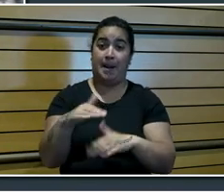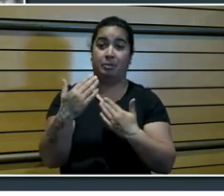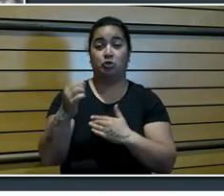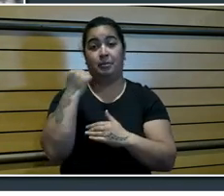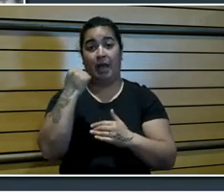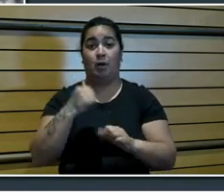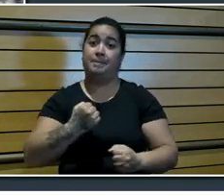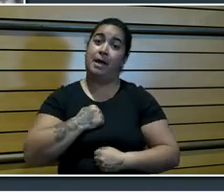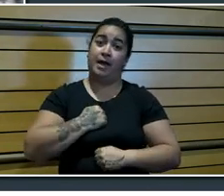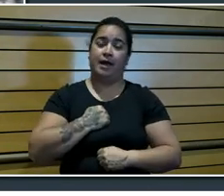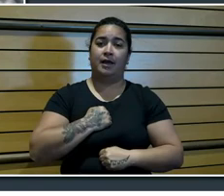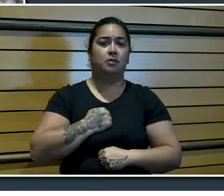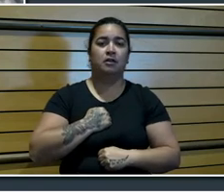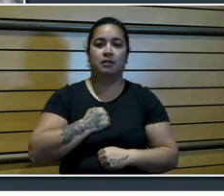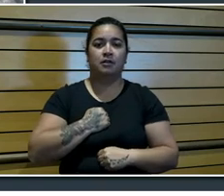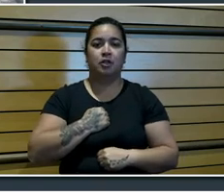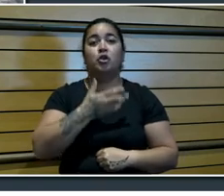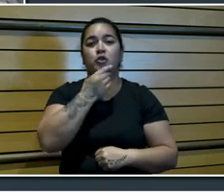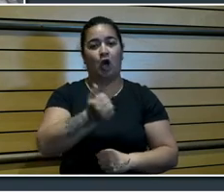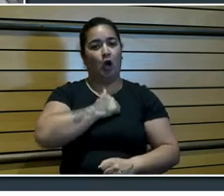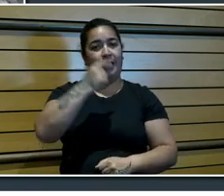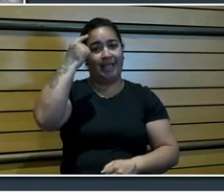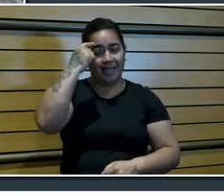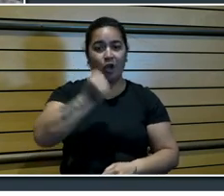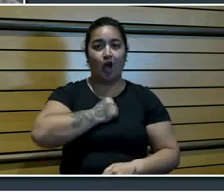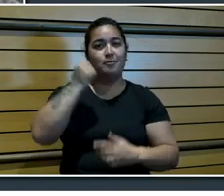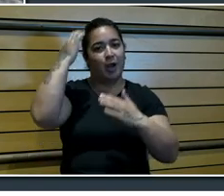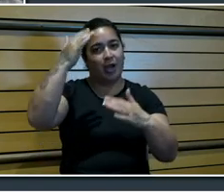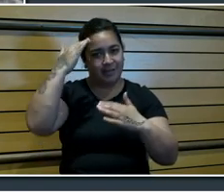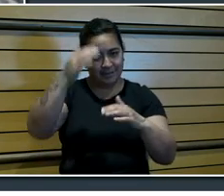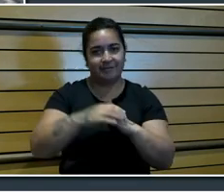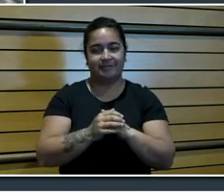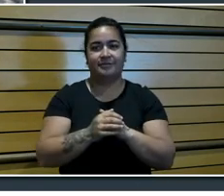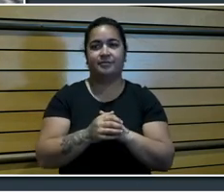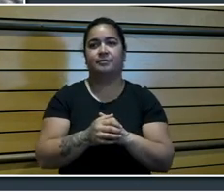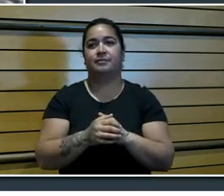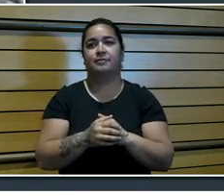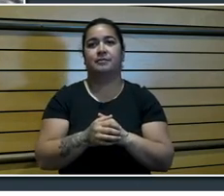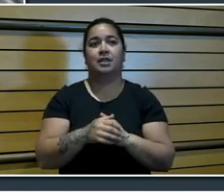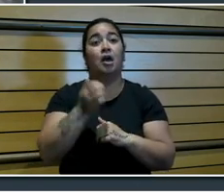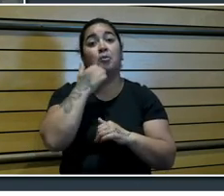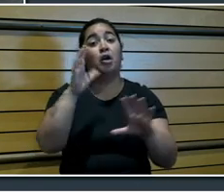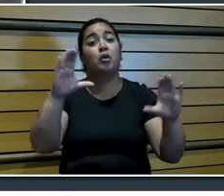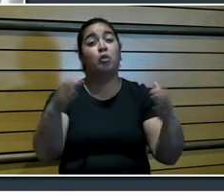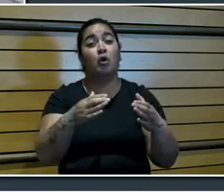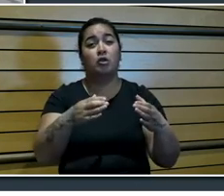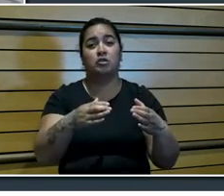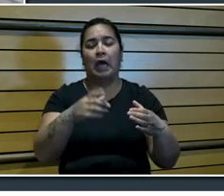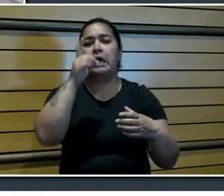it in your own head, in your mind. We largely see Māori wards as only empowering the Napier City